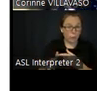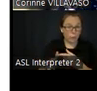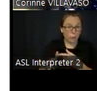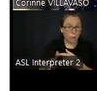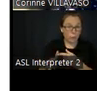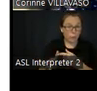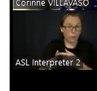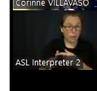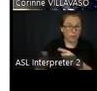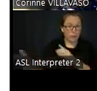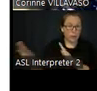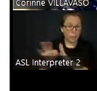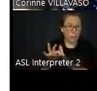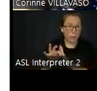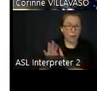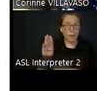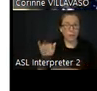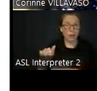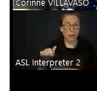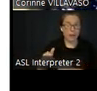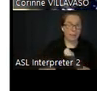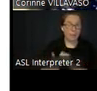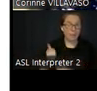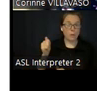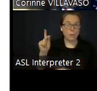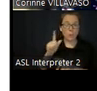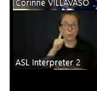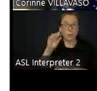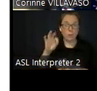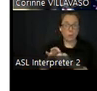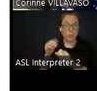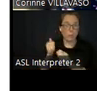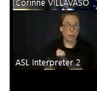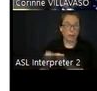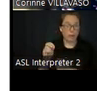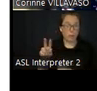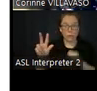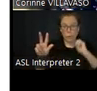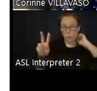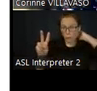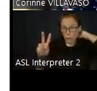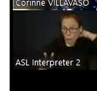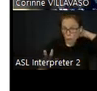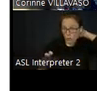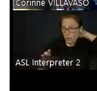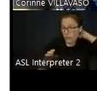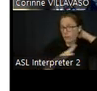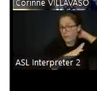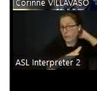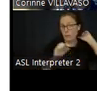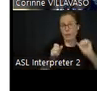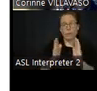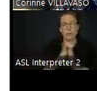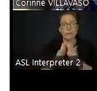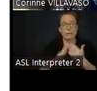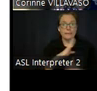vote or two-thirds of the members of the full board present. The board may request that the city council